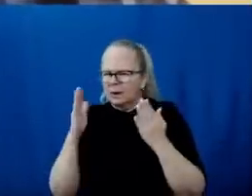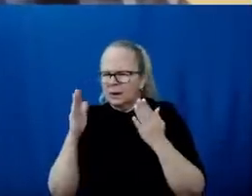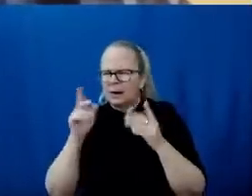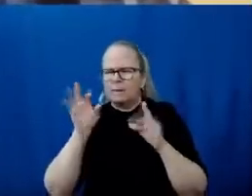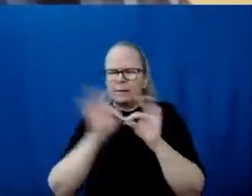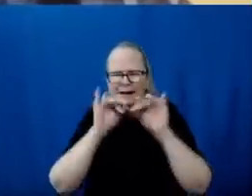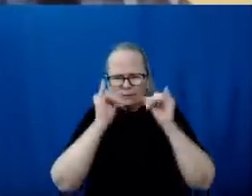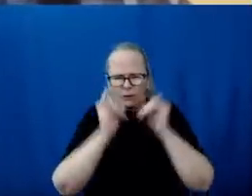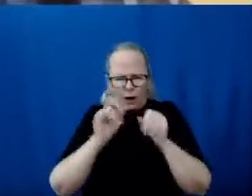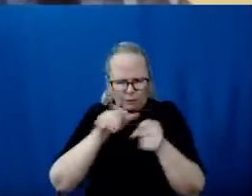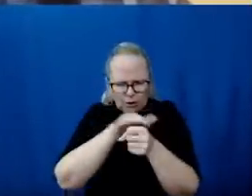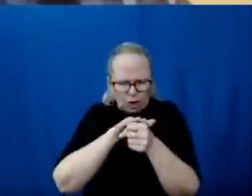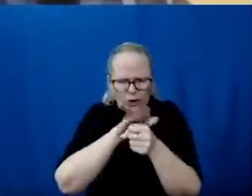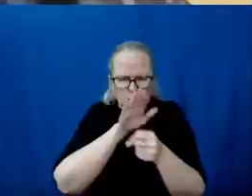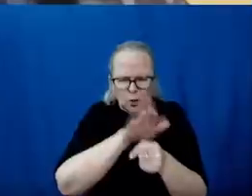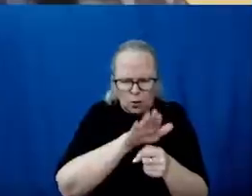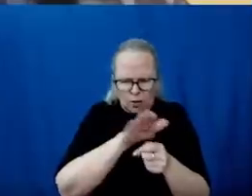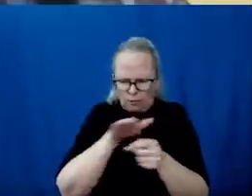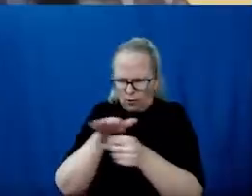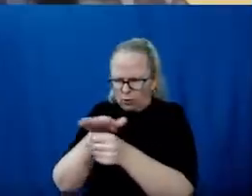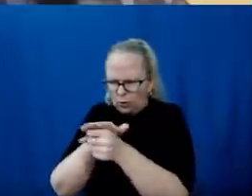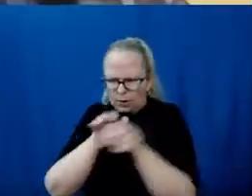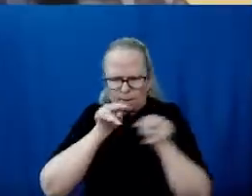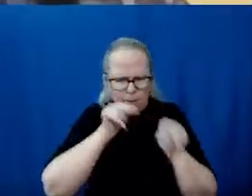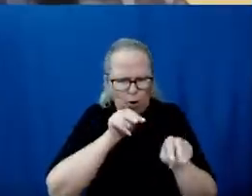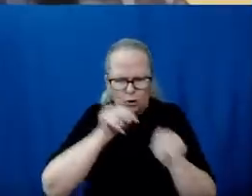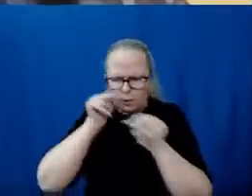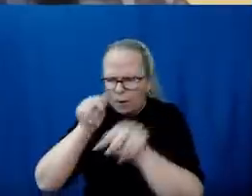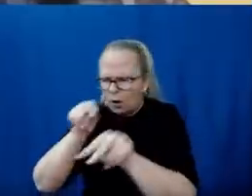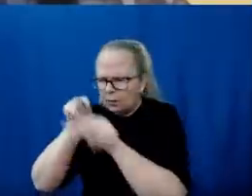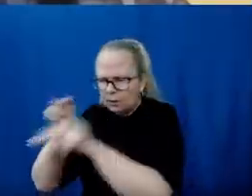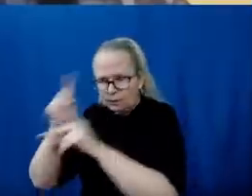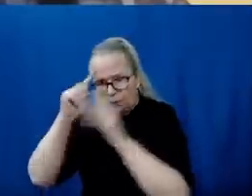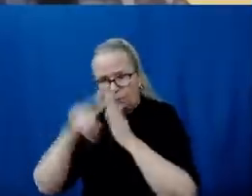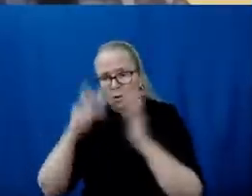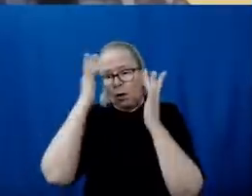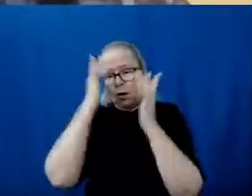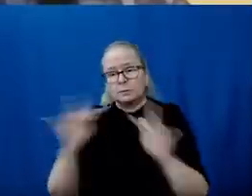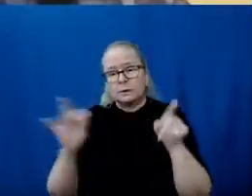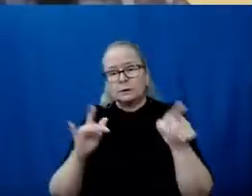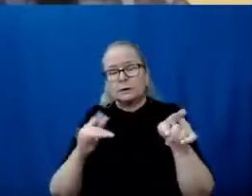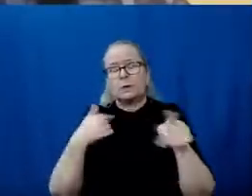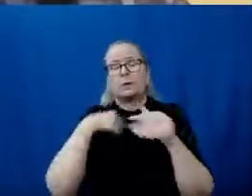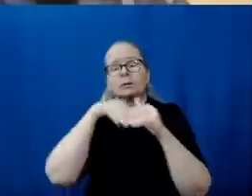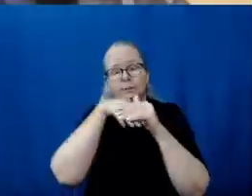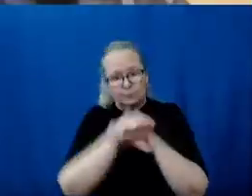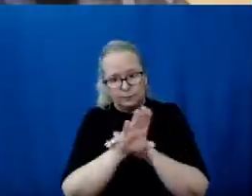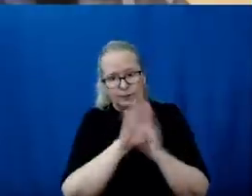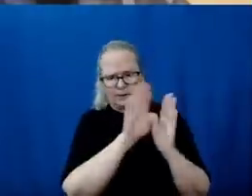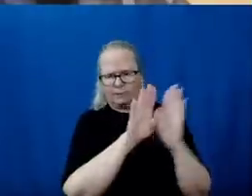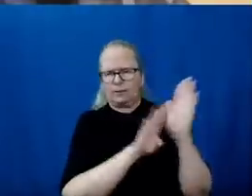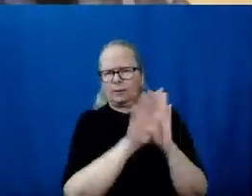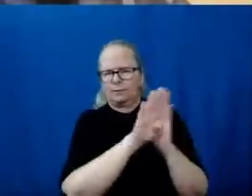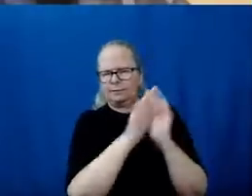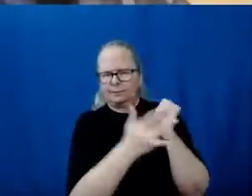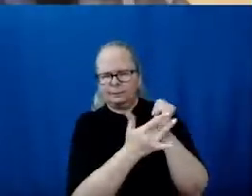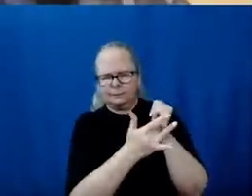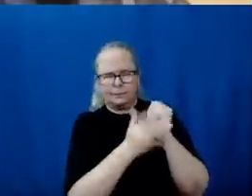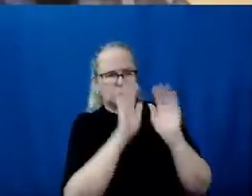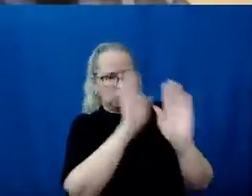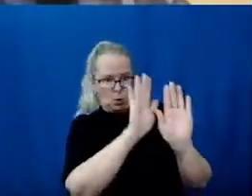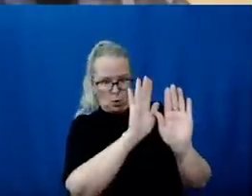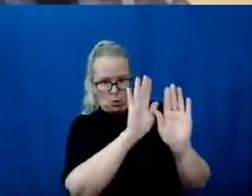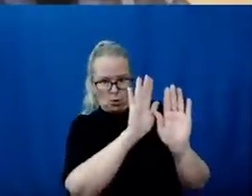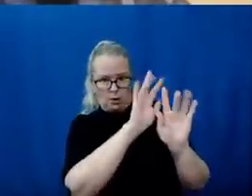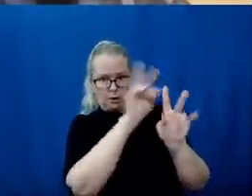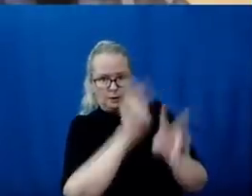But by monitoring individual sites, we've been able to learn a lot. So hospitals, we went in there really to develop this technology